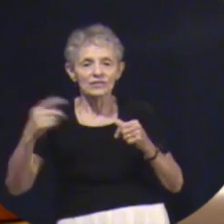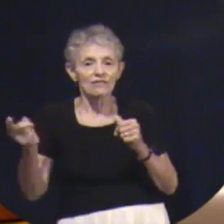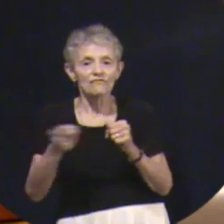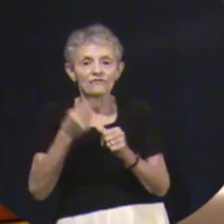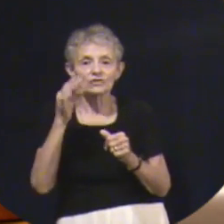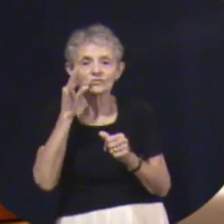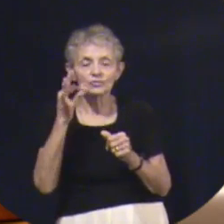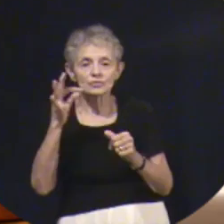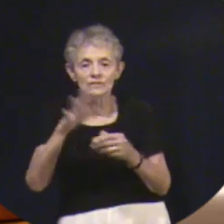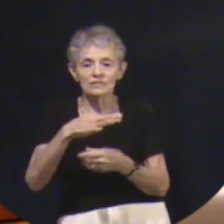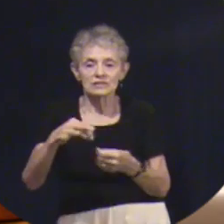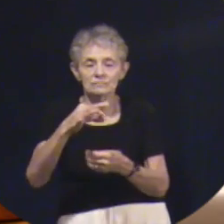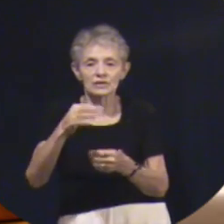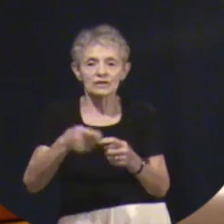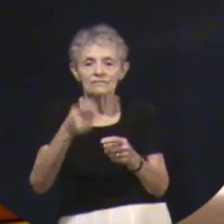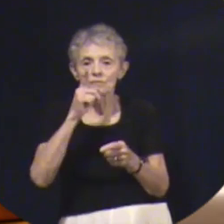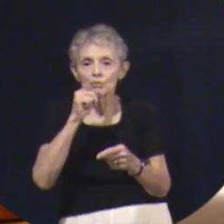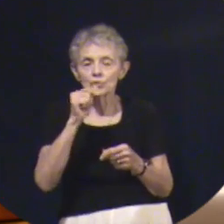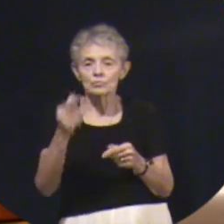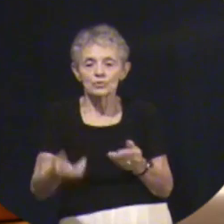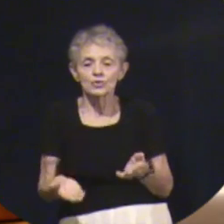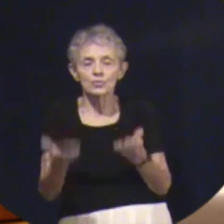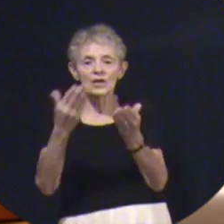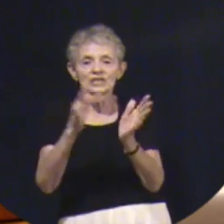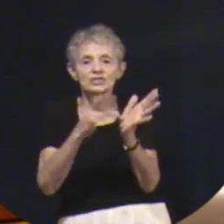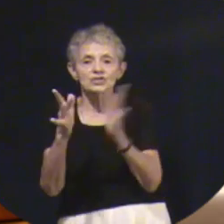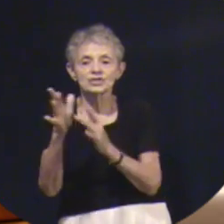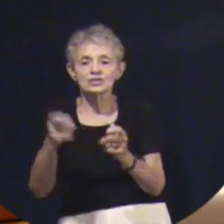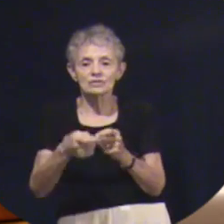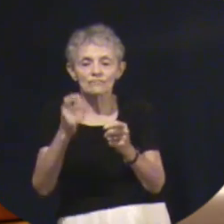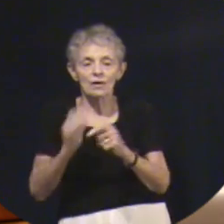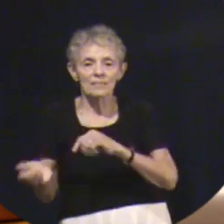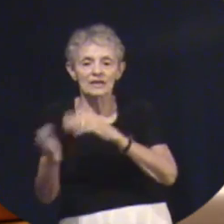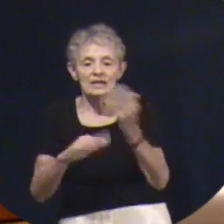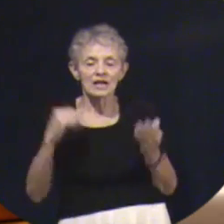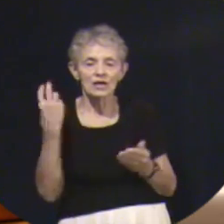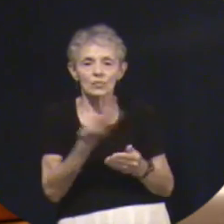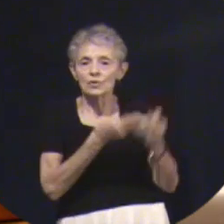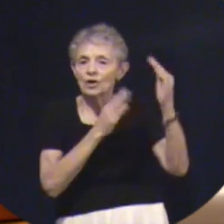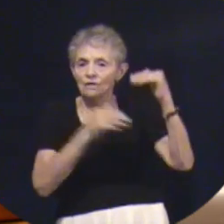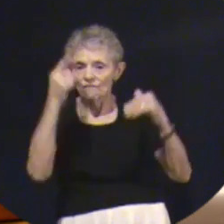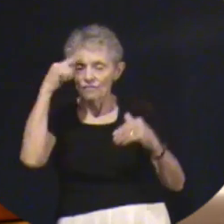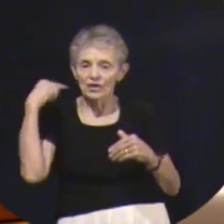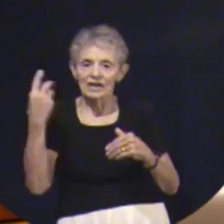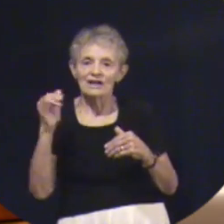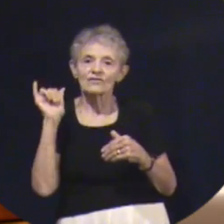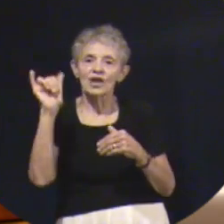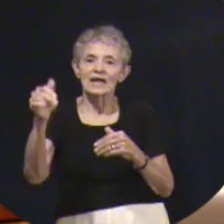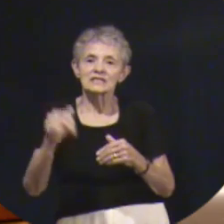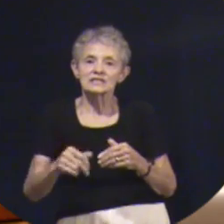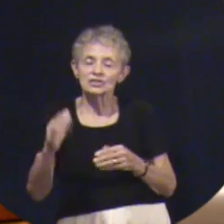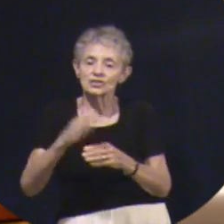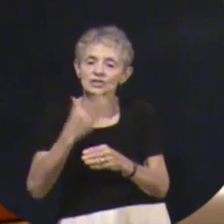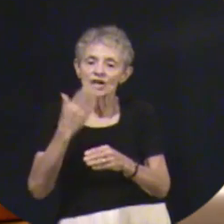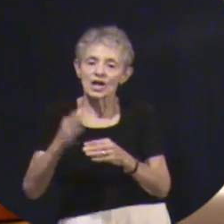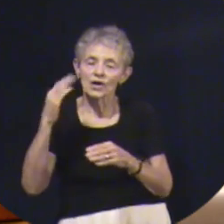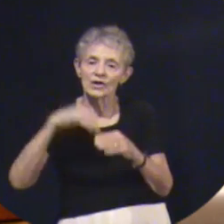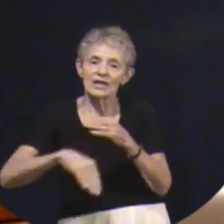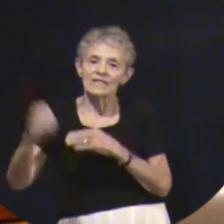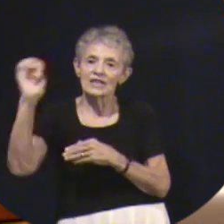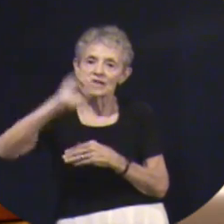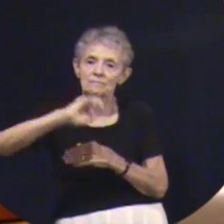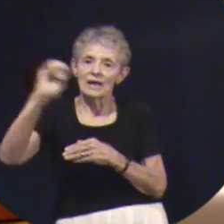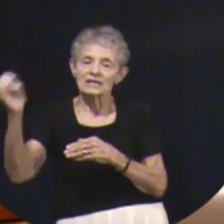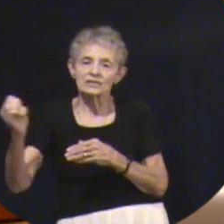you raised up Jesus from the dead, we hope for an everlasting share in the Paschal mystery. And so with the angels